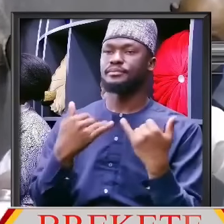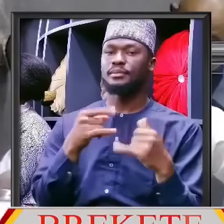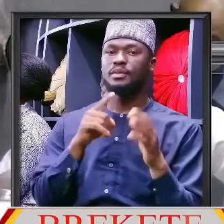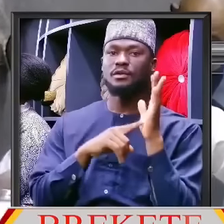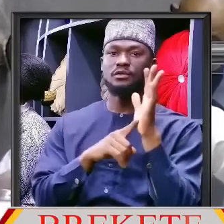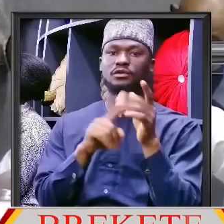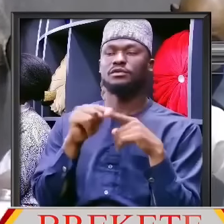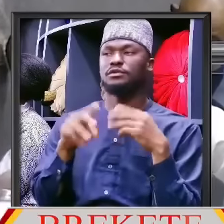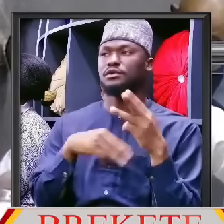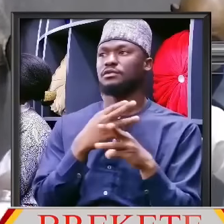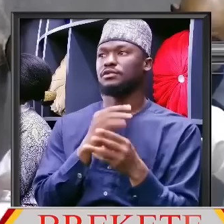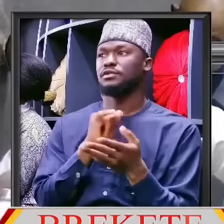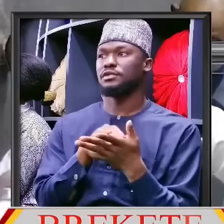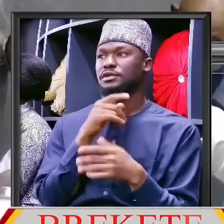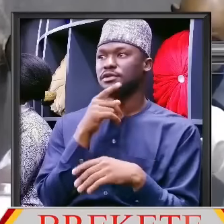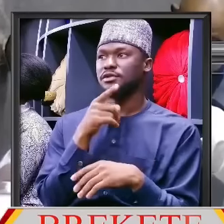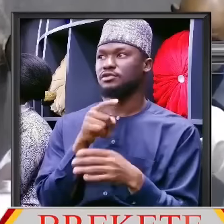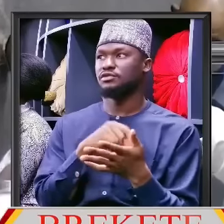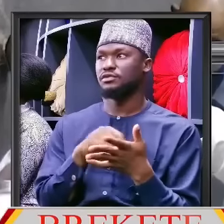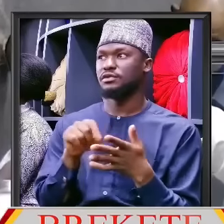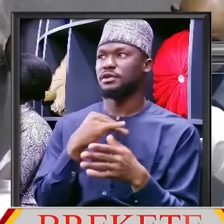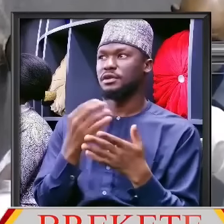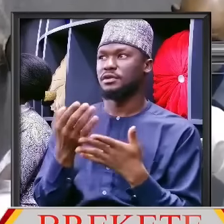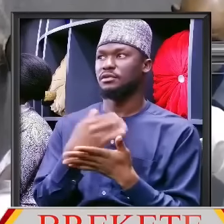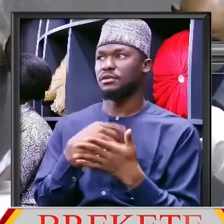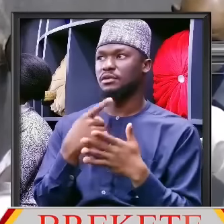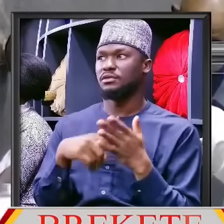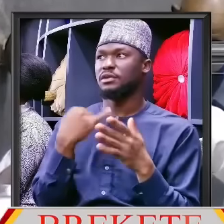answer. What is the date on that letter?